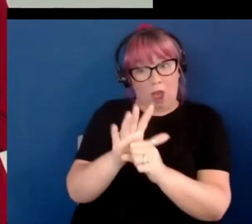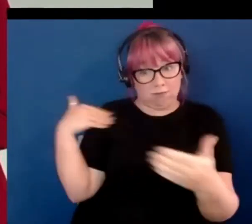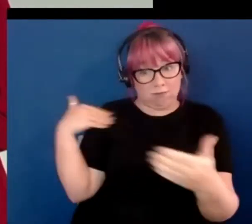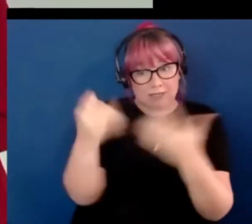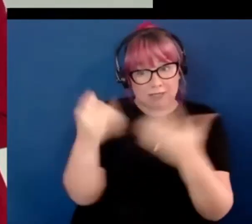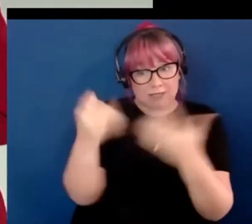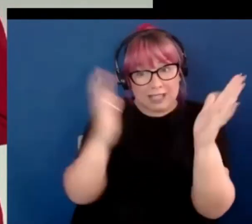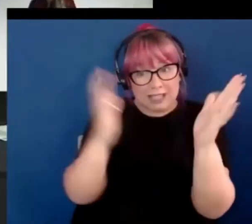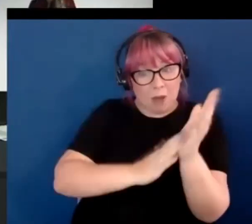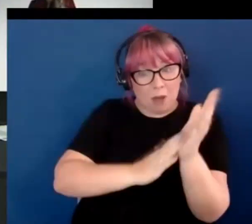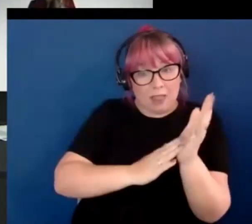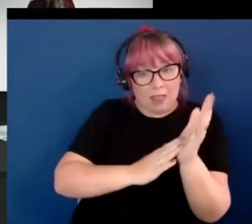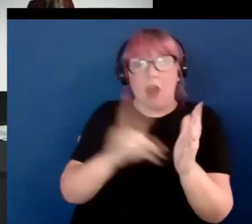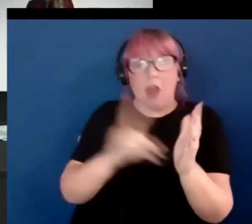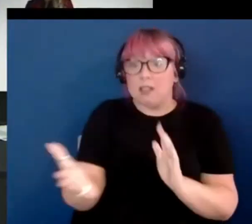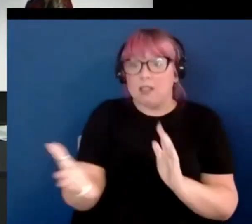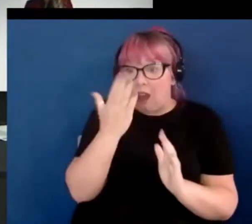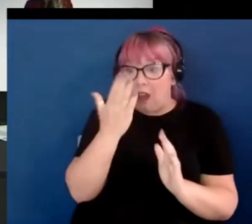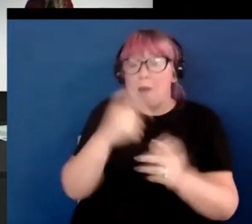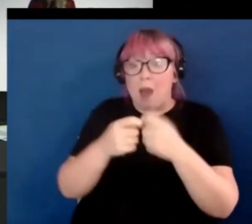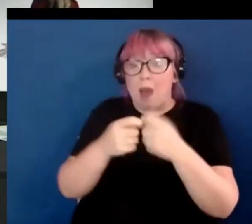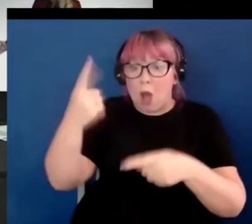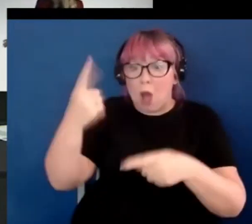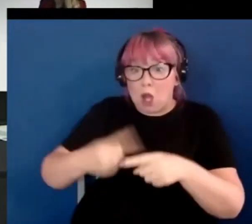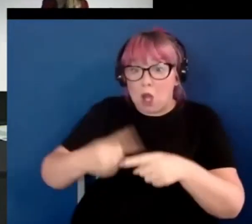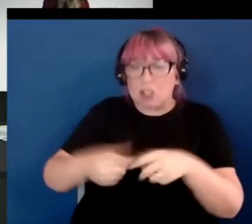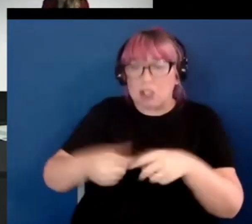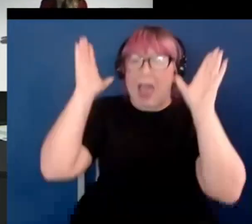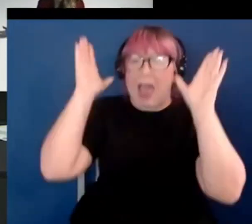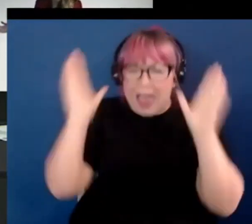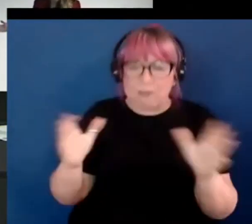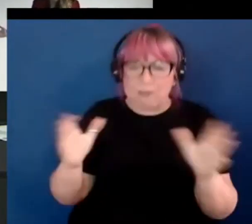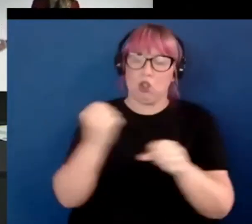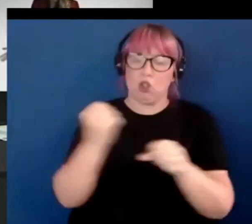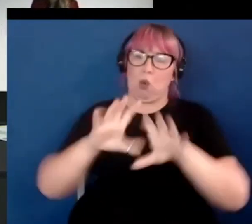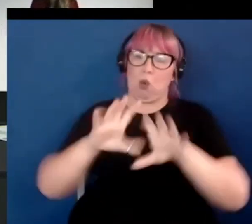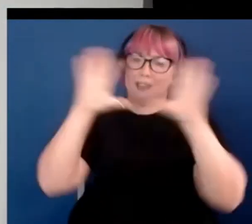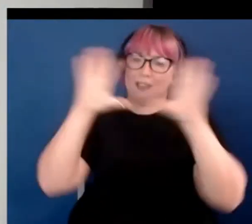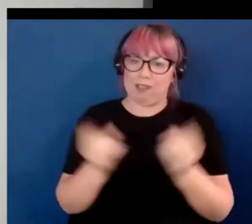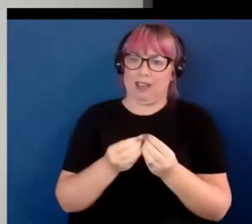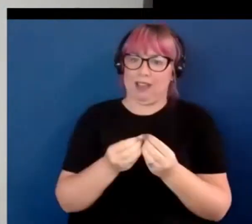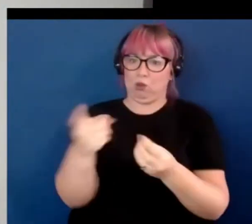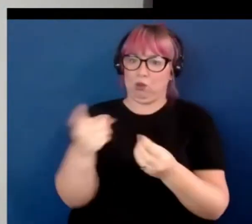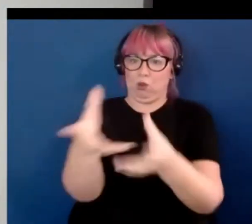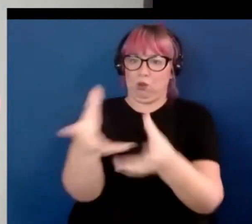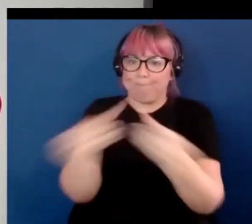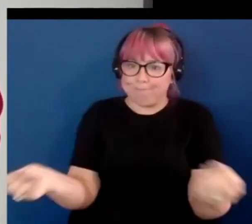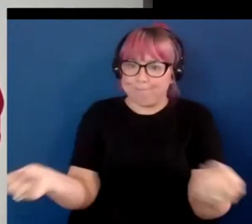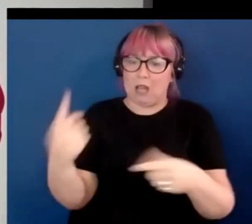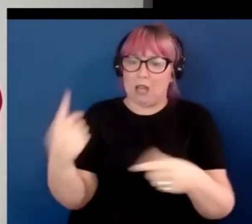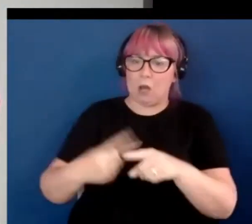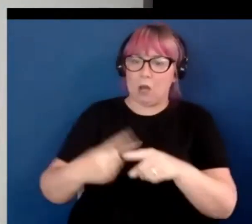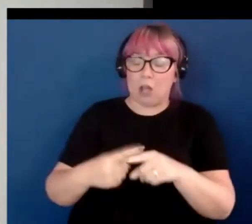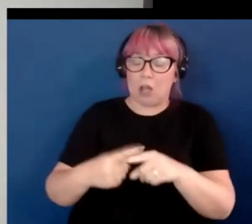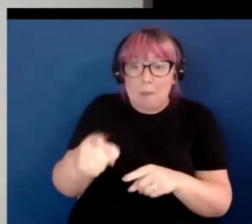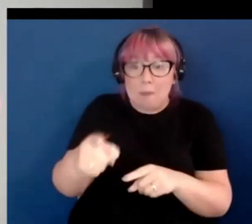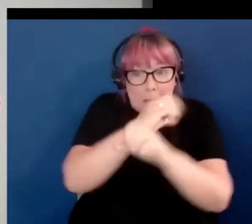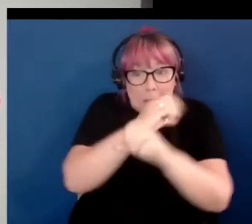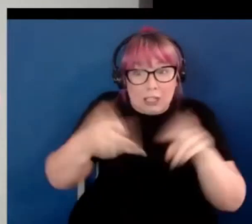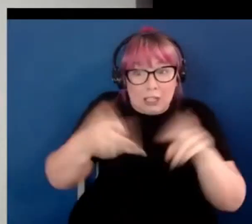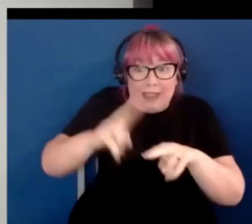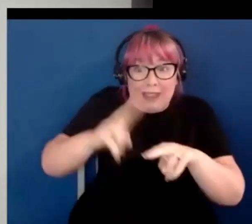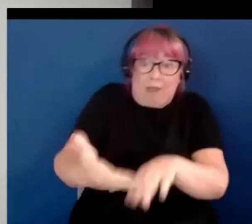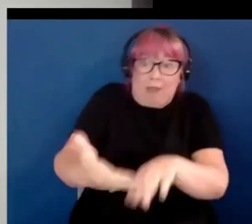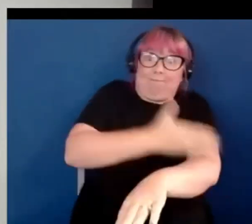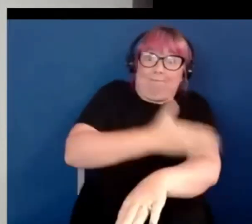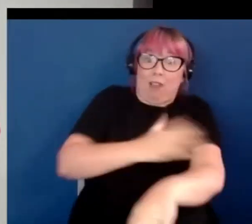you do whatever it takes. But just imagine what we could do if we planned ahead for the emergencies to come, not wait for them to